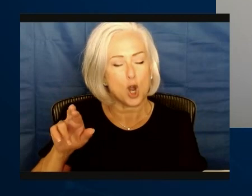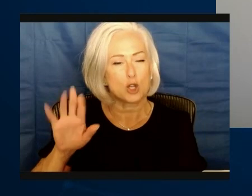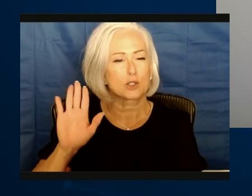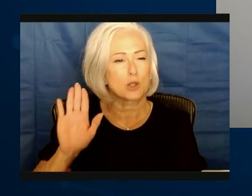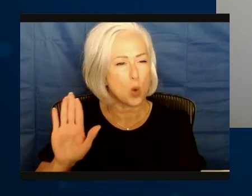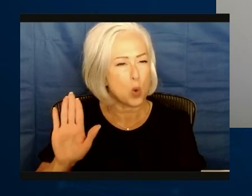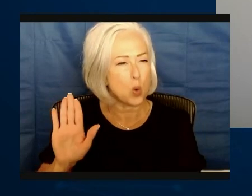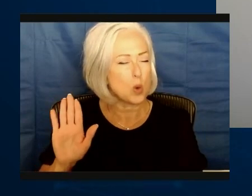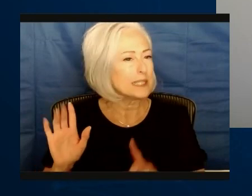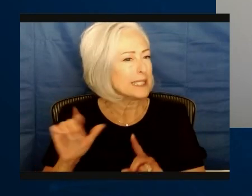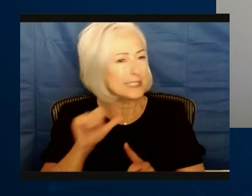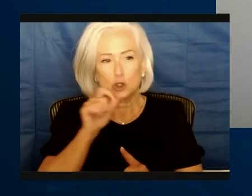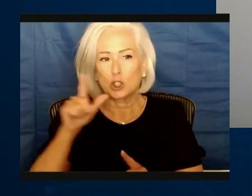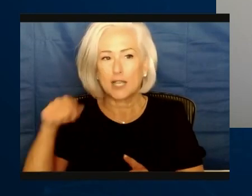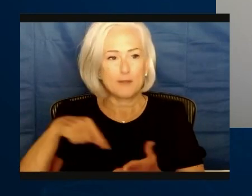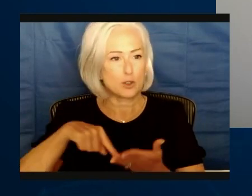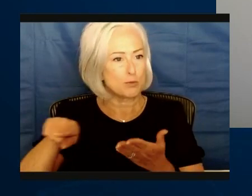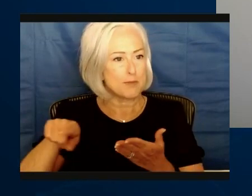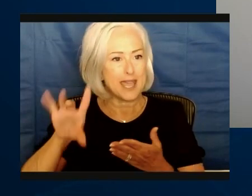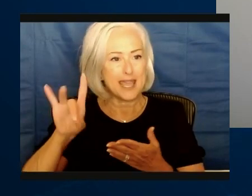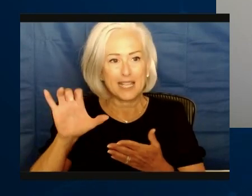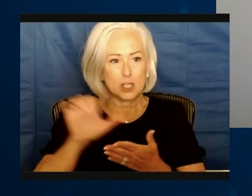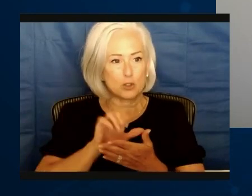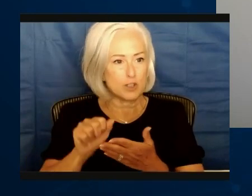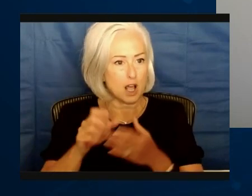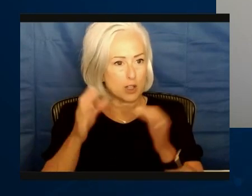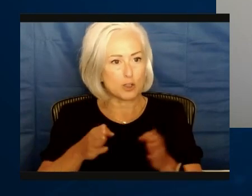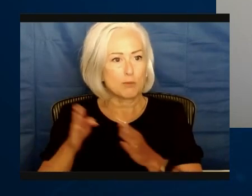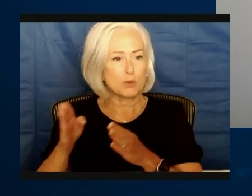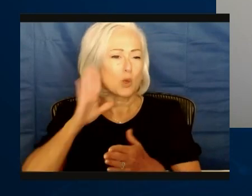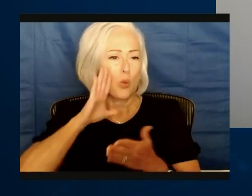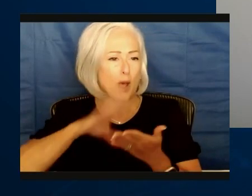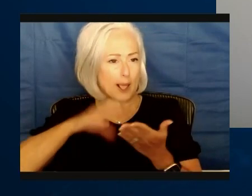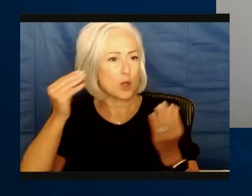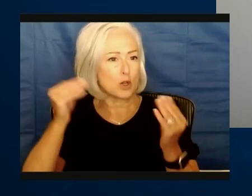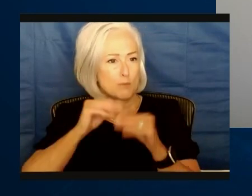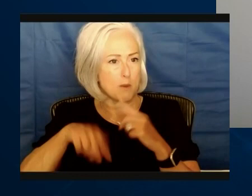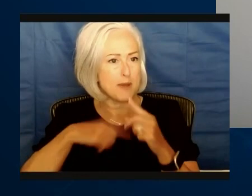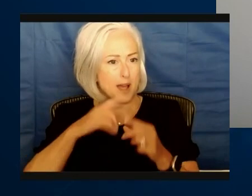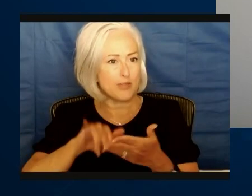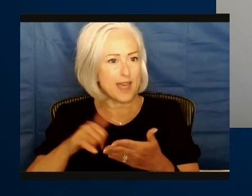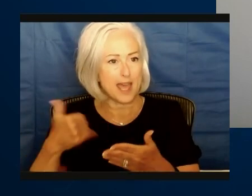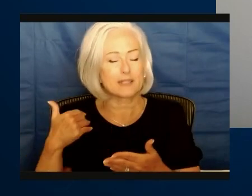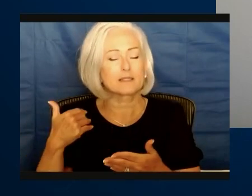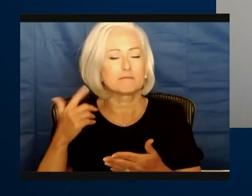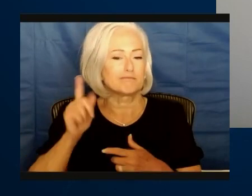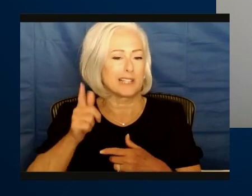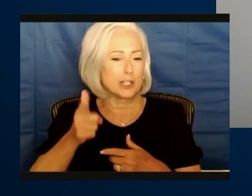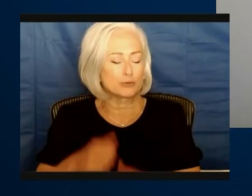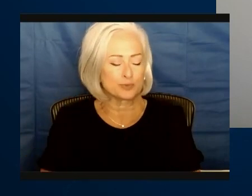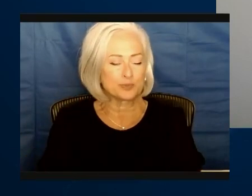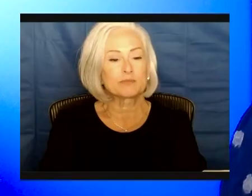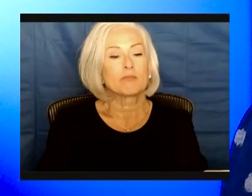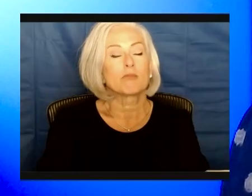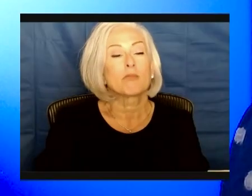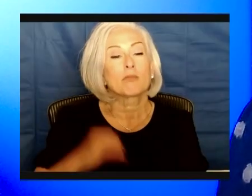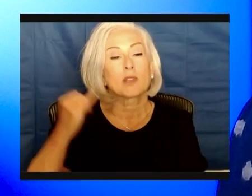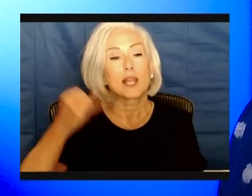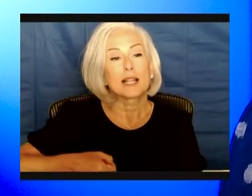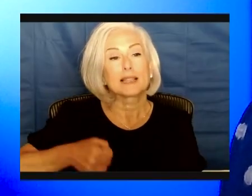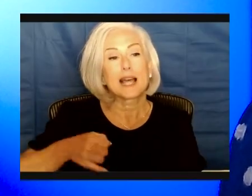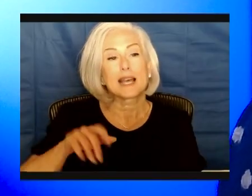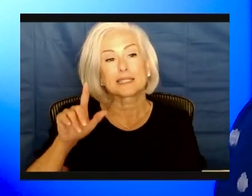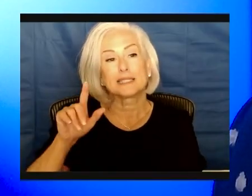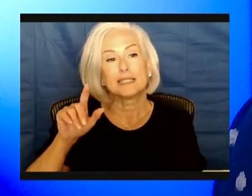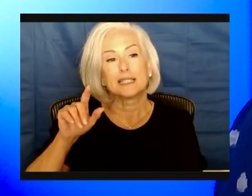be $800 to an individual. Let's go find out a little bit about that. Okay, update us on that for sure. And then last question is from Tien Liang.